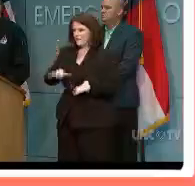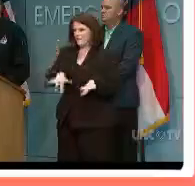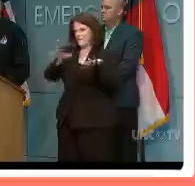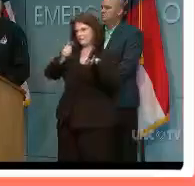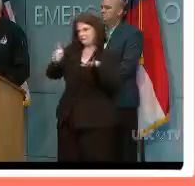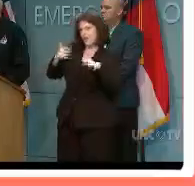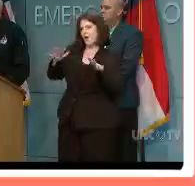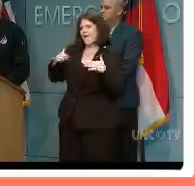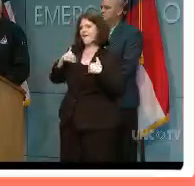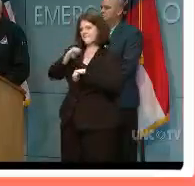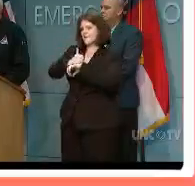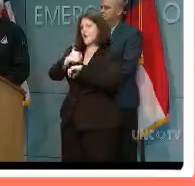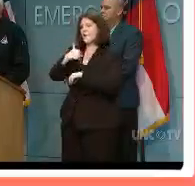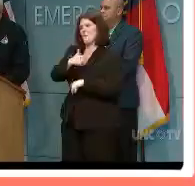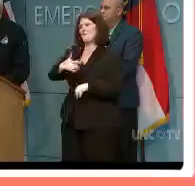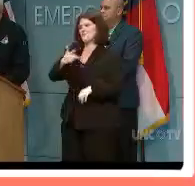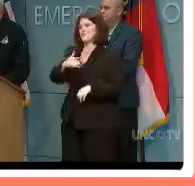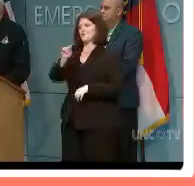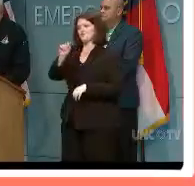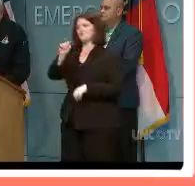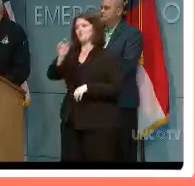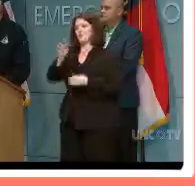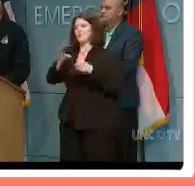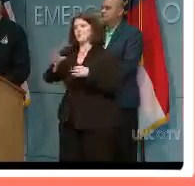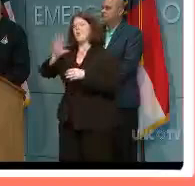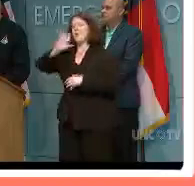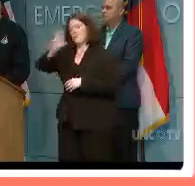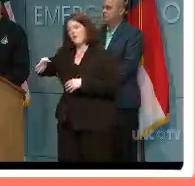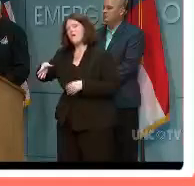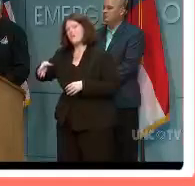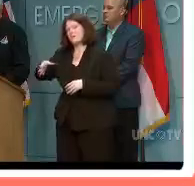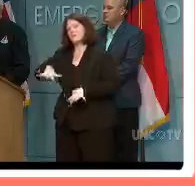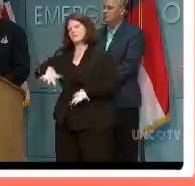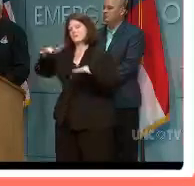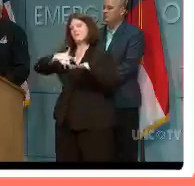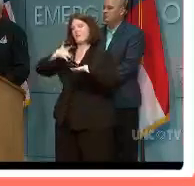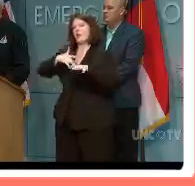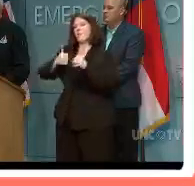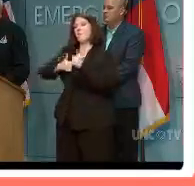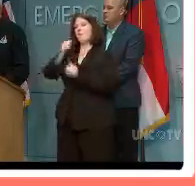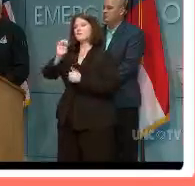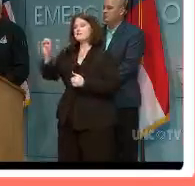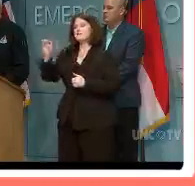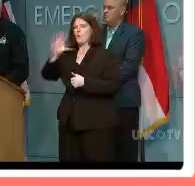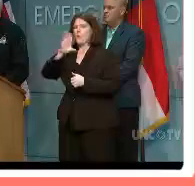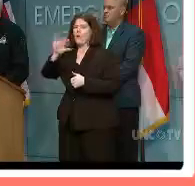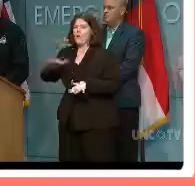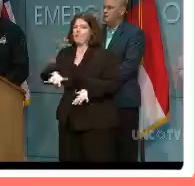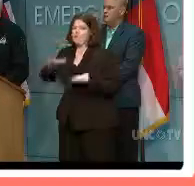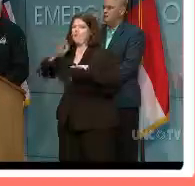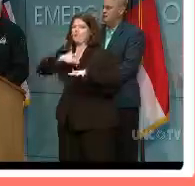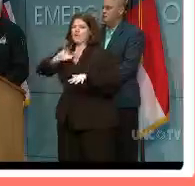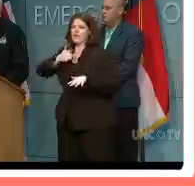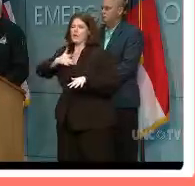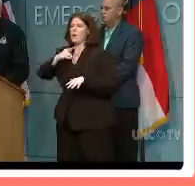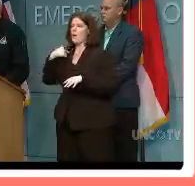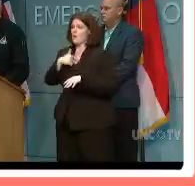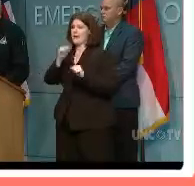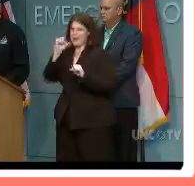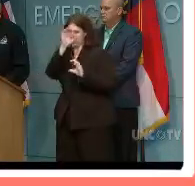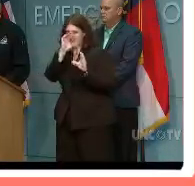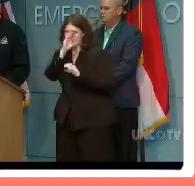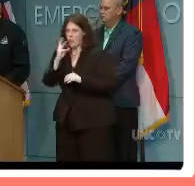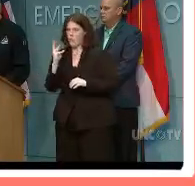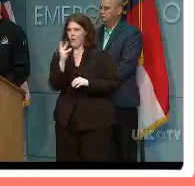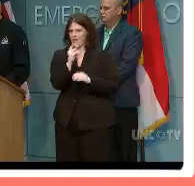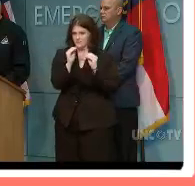think that the Tar has a high possibility of flooding like most of the rivers in the east. But we can also surge to the west to find other